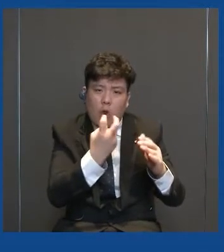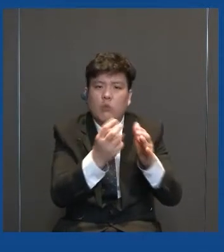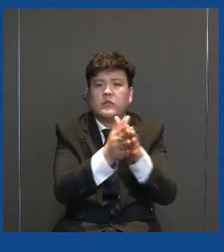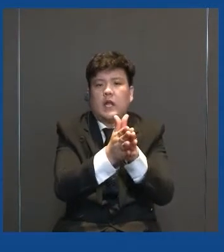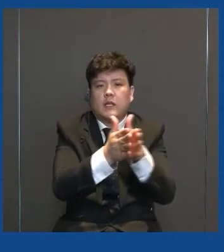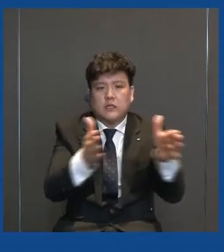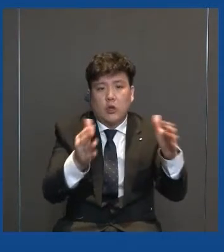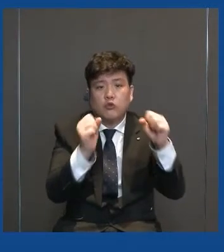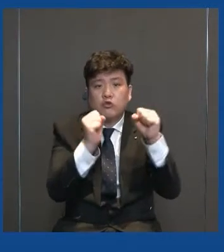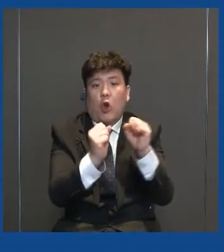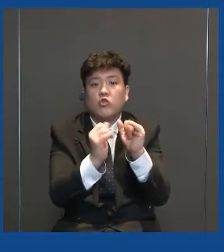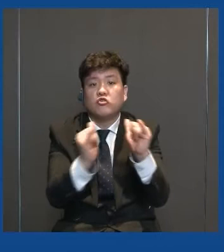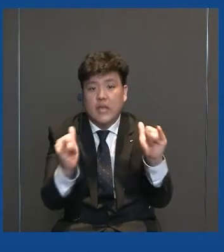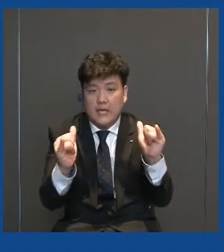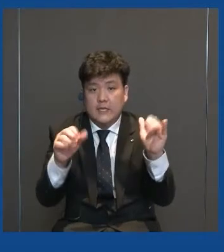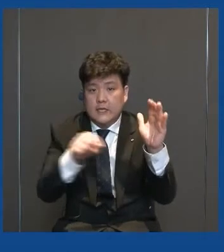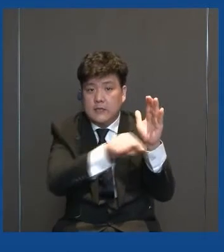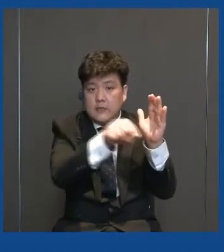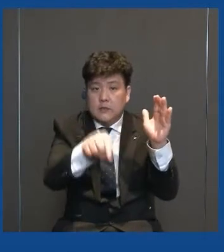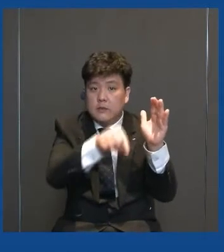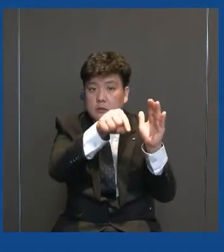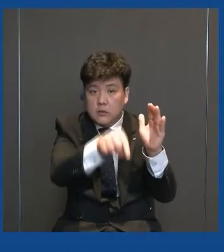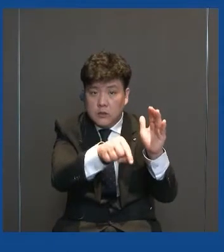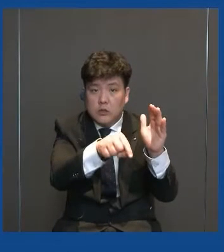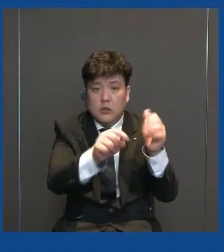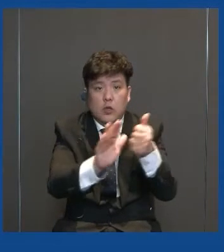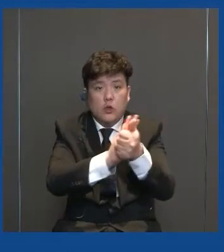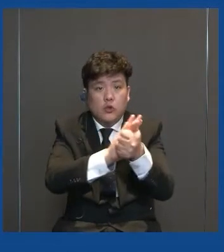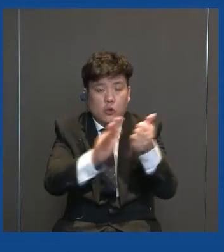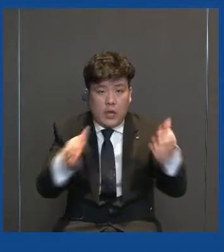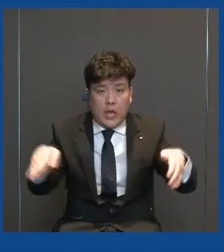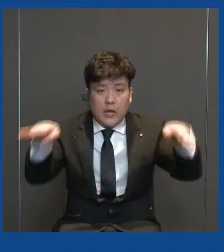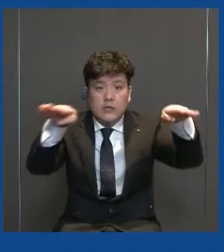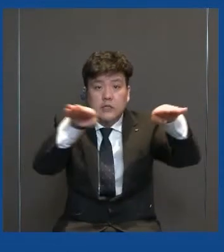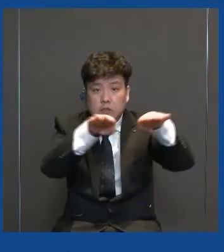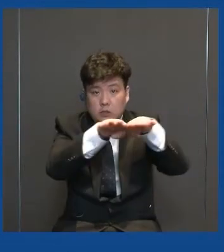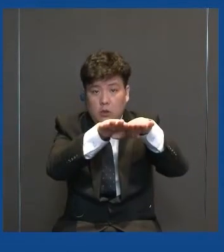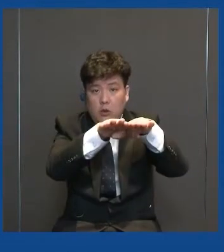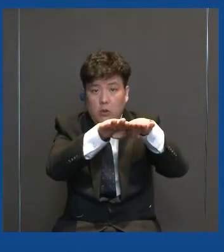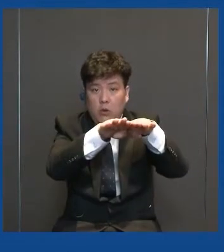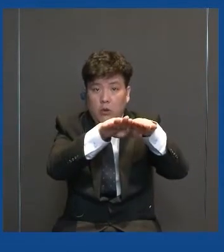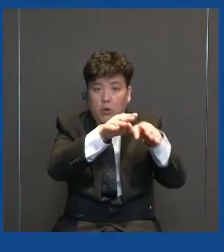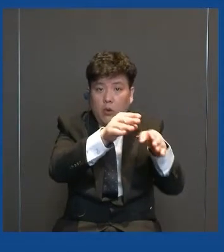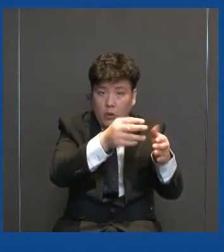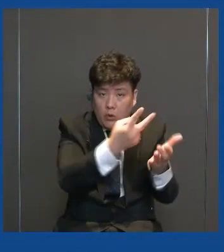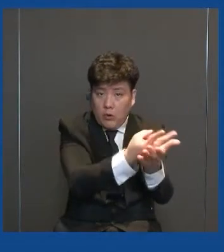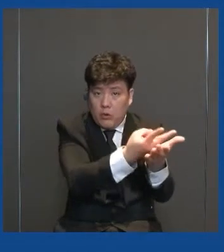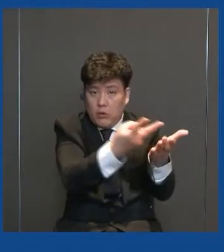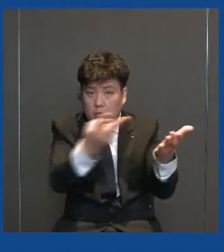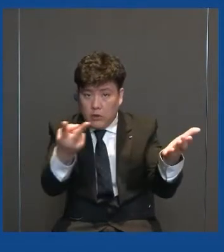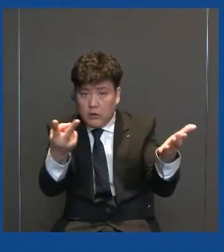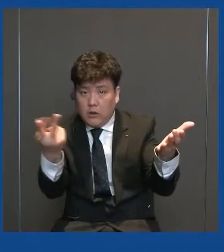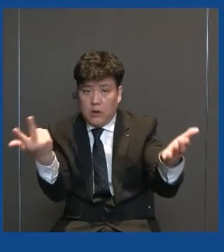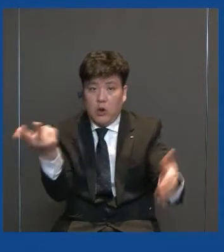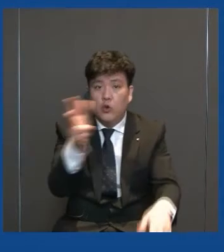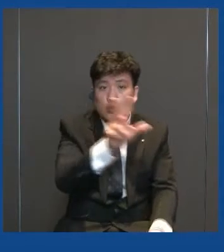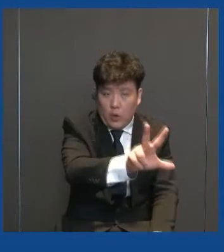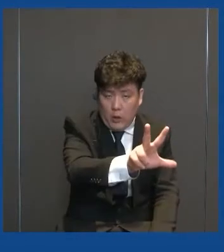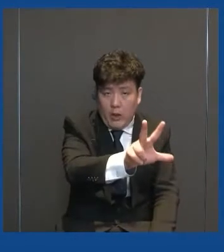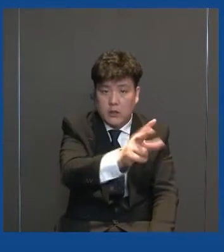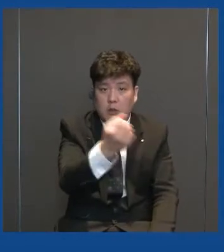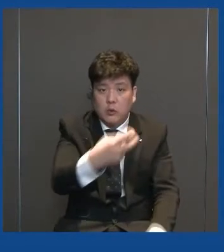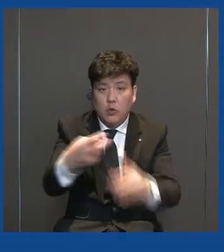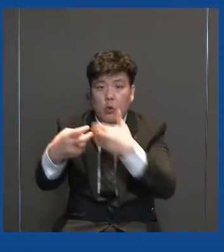nursing homes should also be tested and wait 48 hours for the result before they move back to the nursing